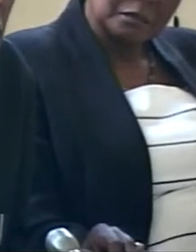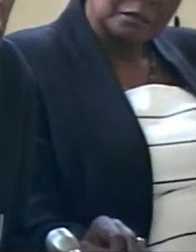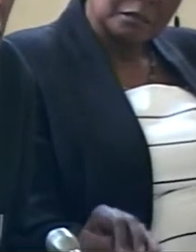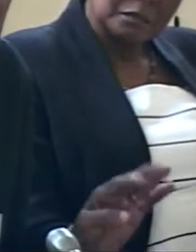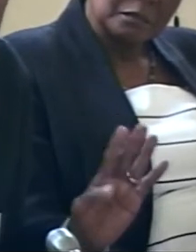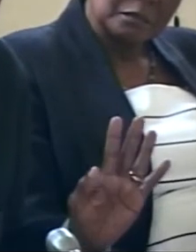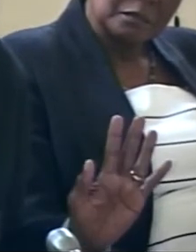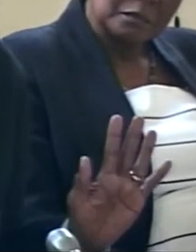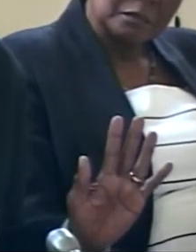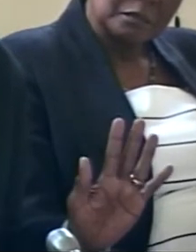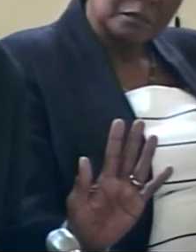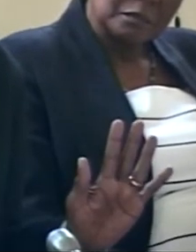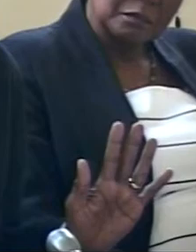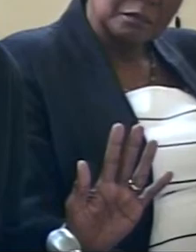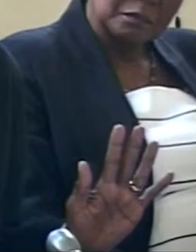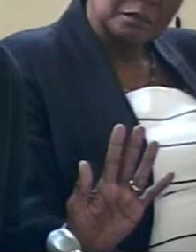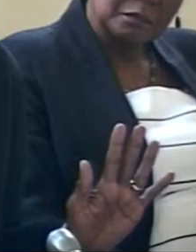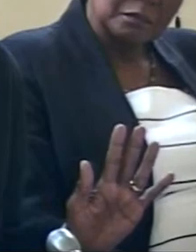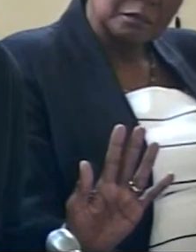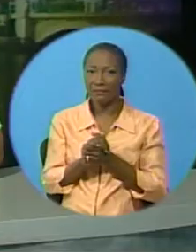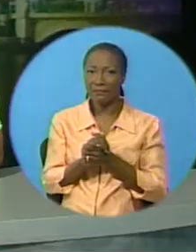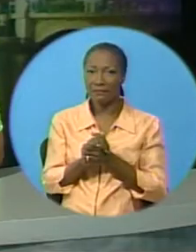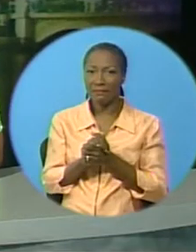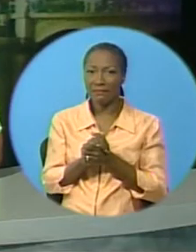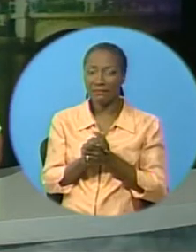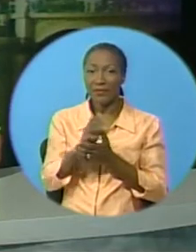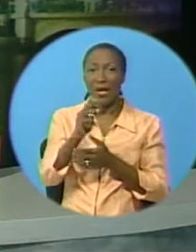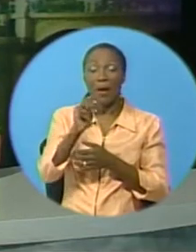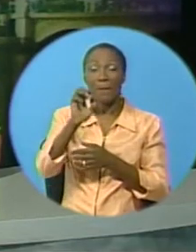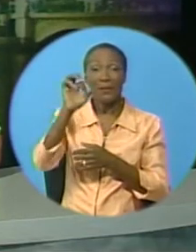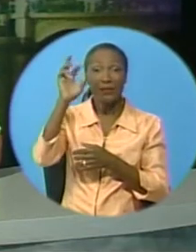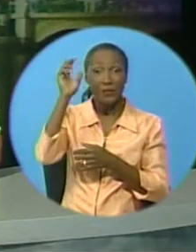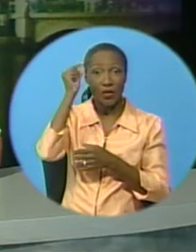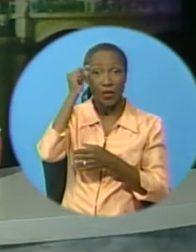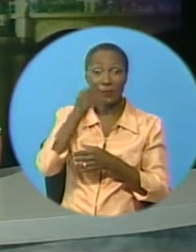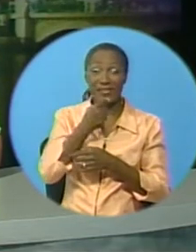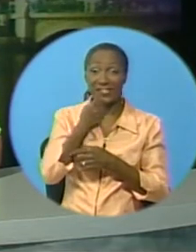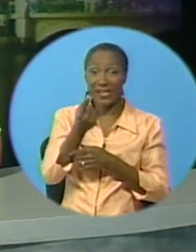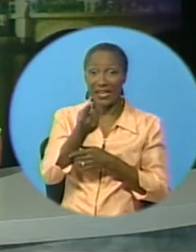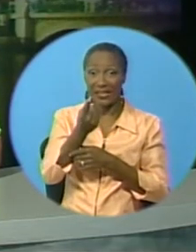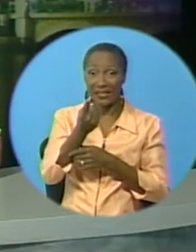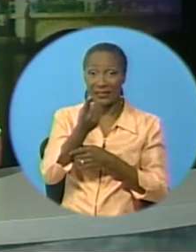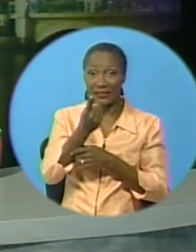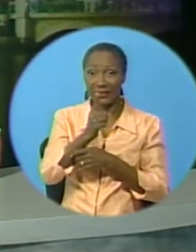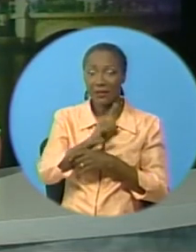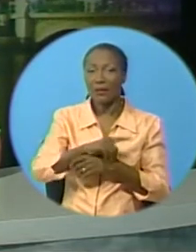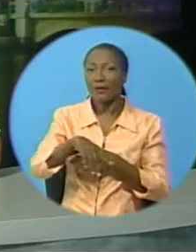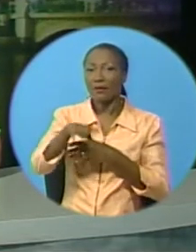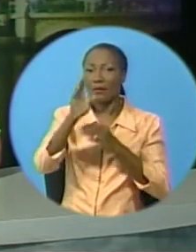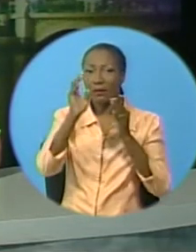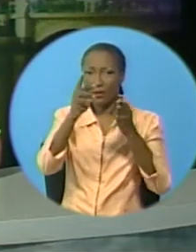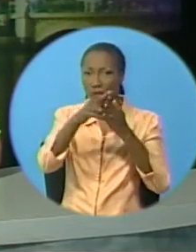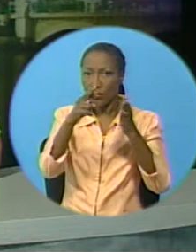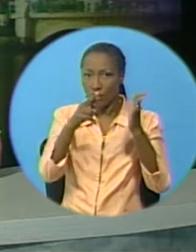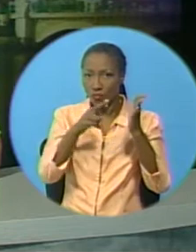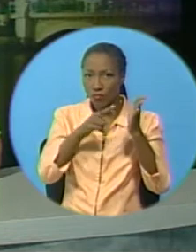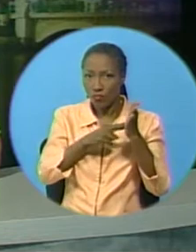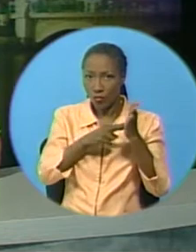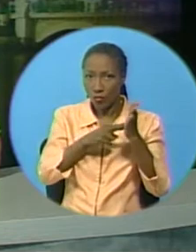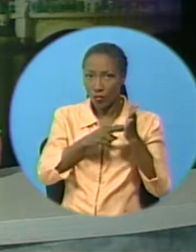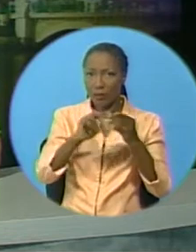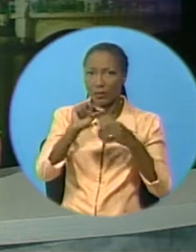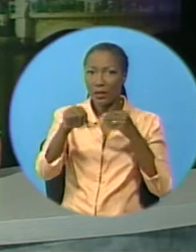and have them here present. Mr. Gollop says the statute governing tribunals in relation to the absence of